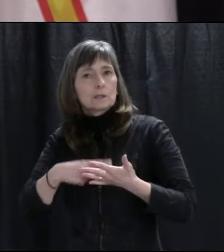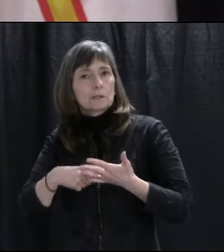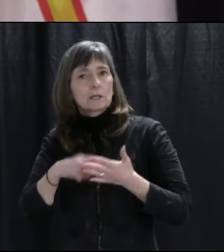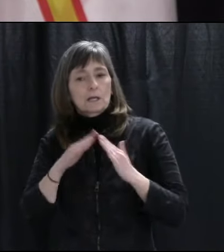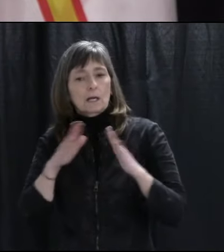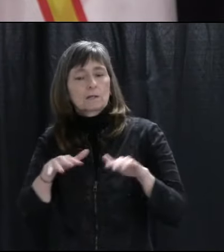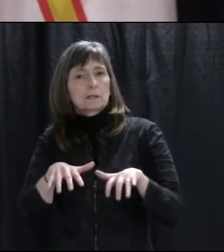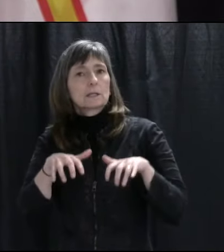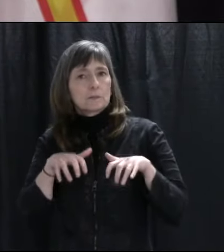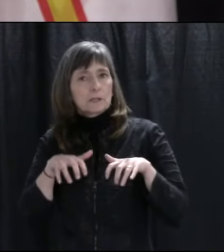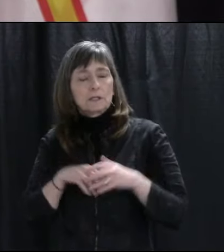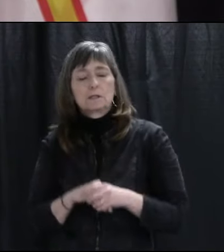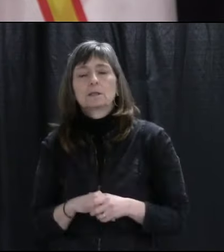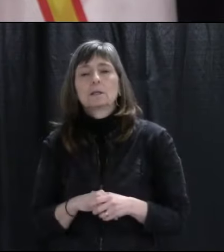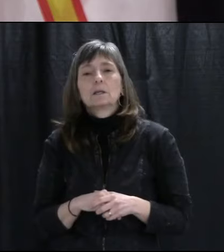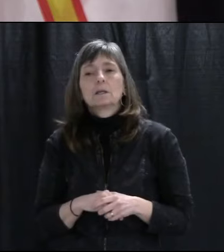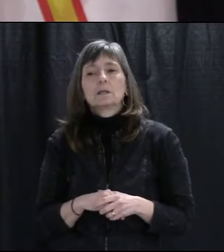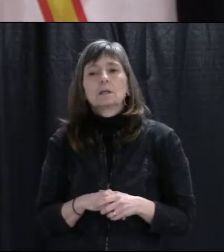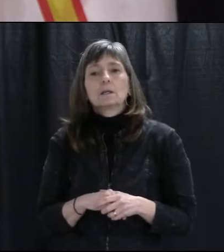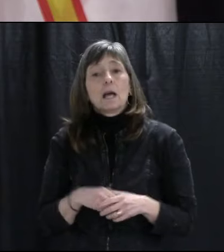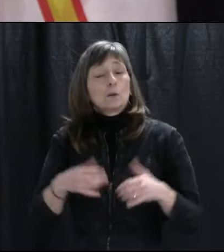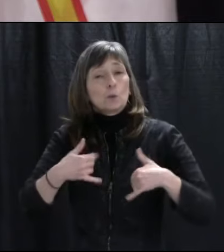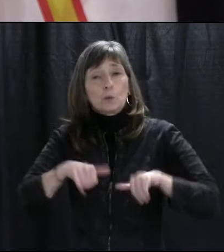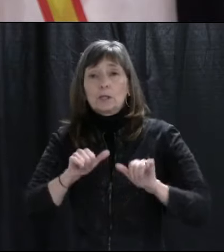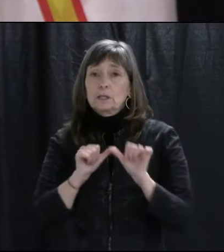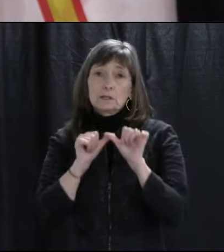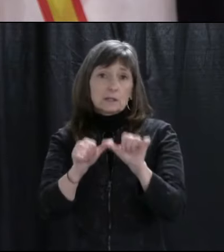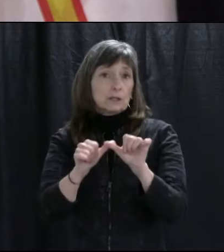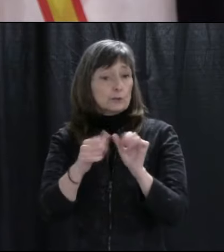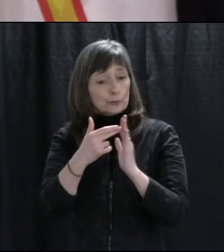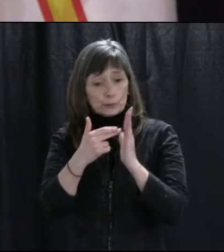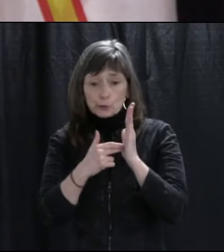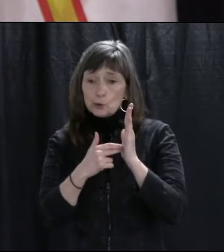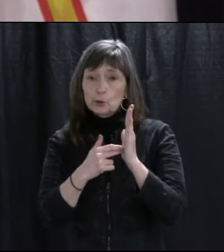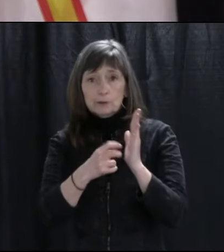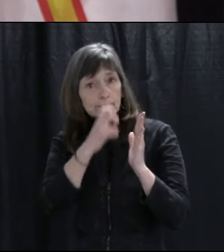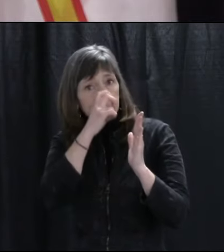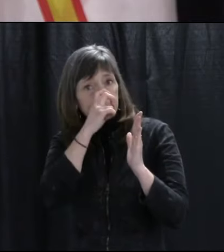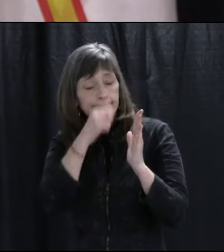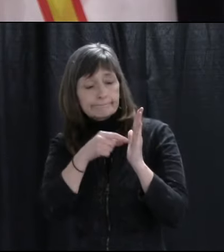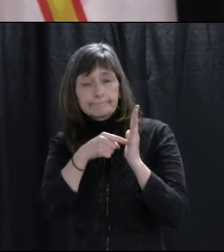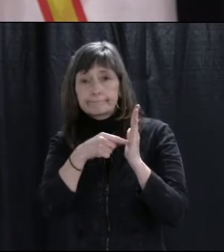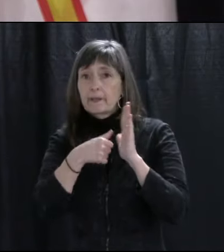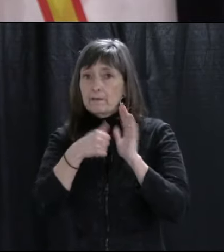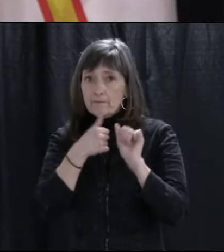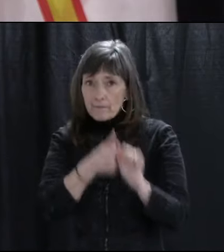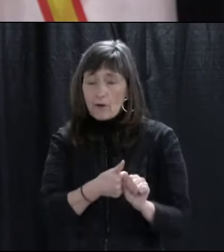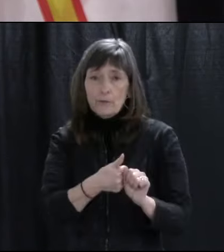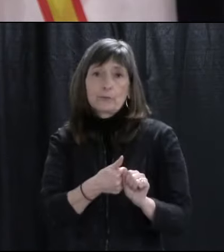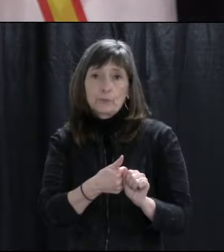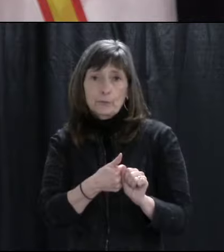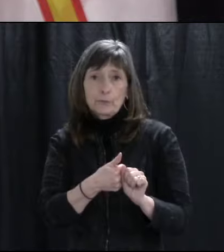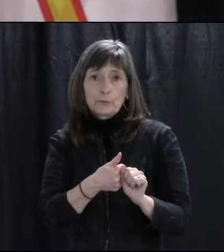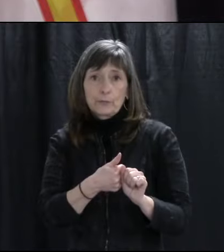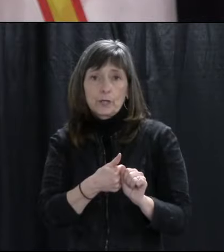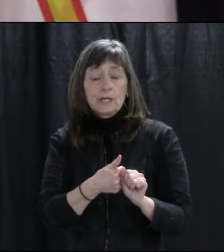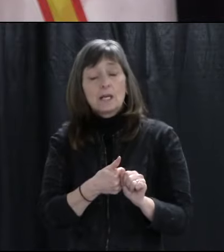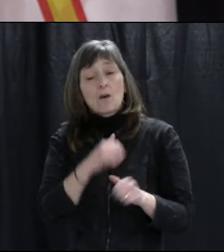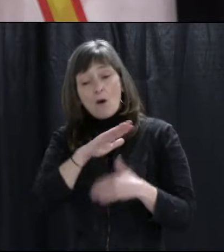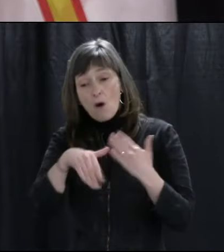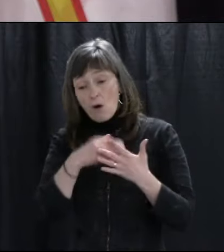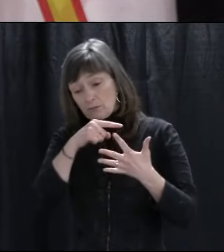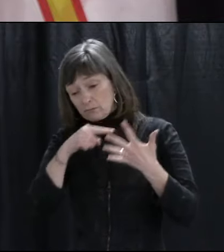will continue to enforce with the state of emergency that we have put in place a few days ago. So this is about protecting you